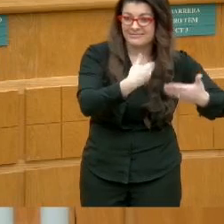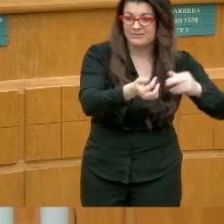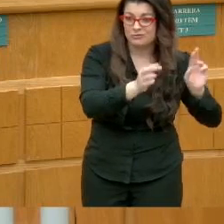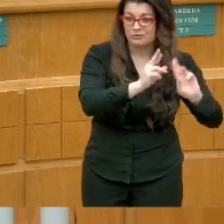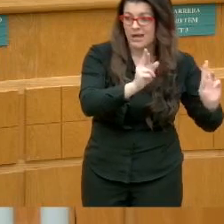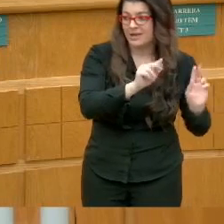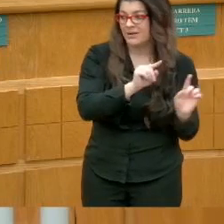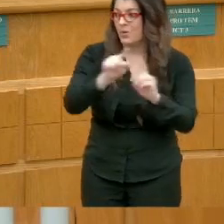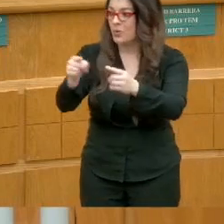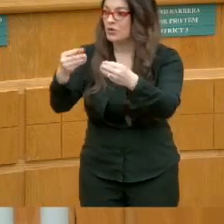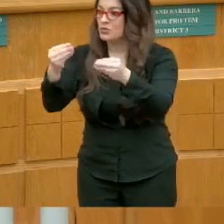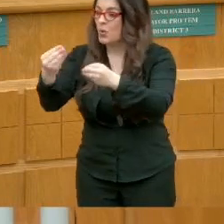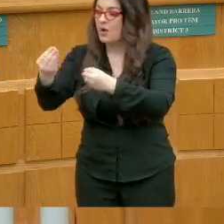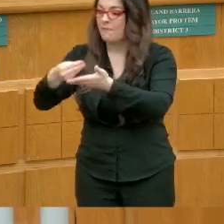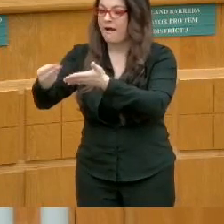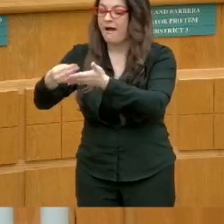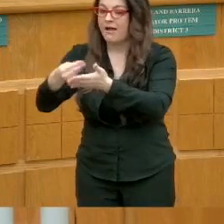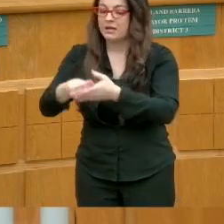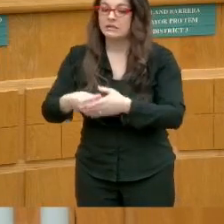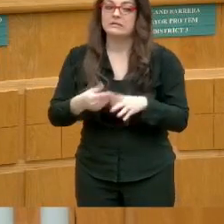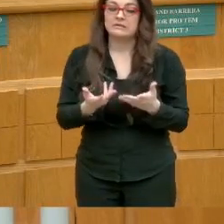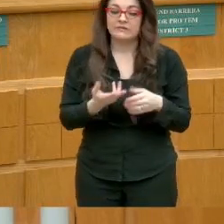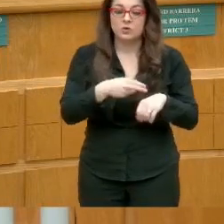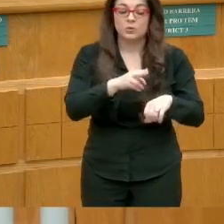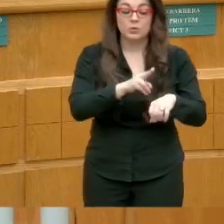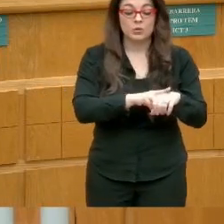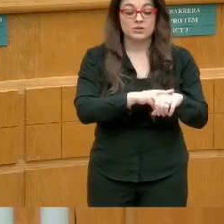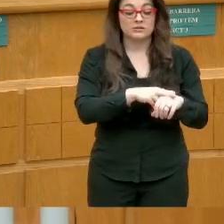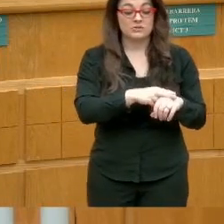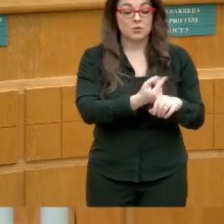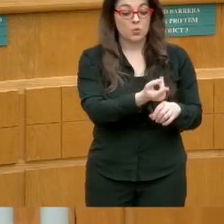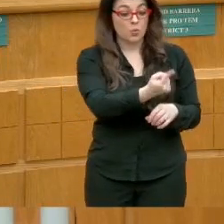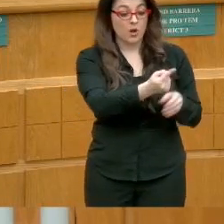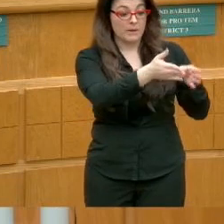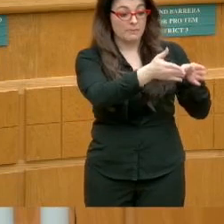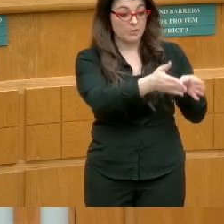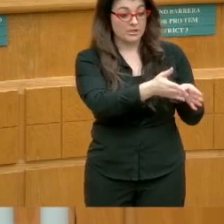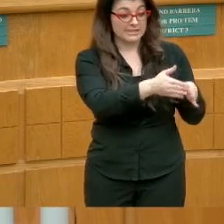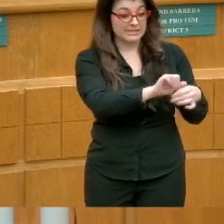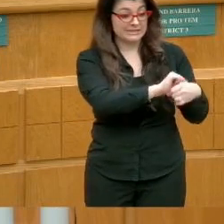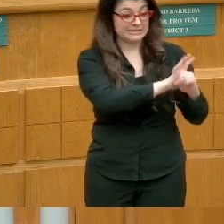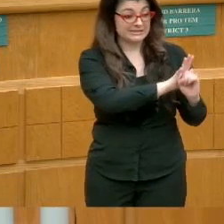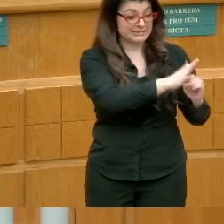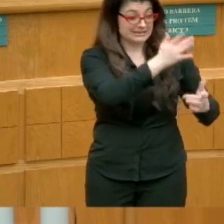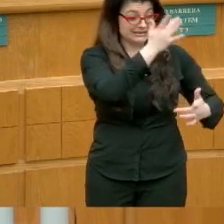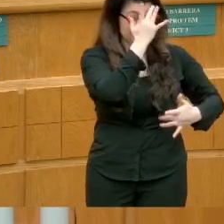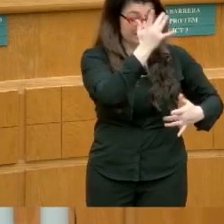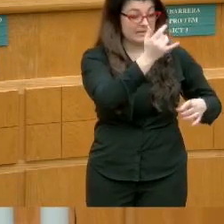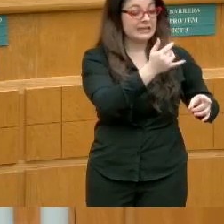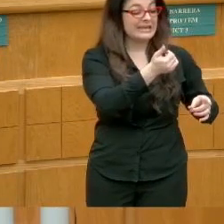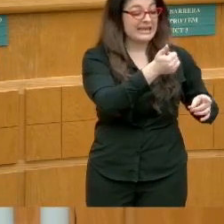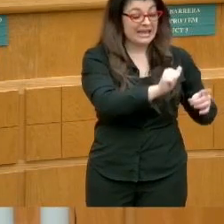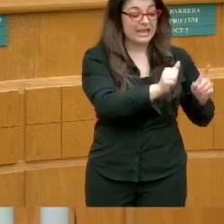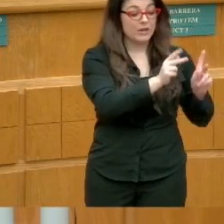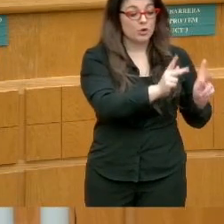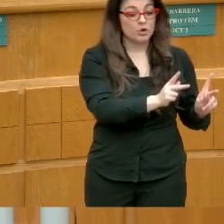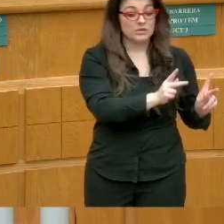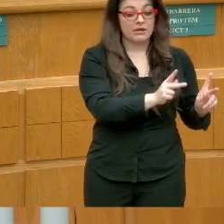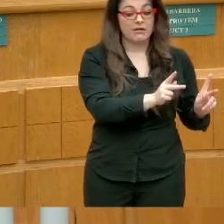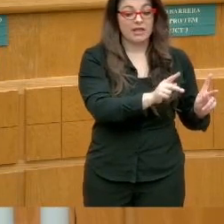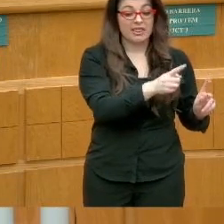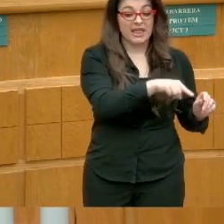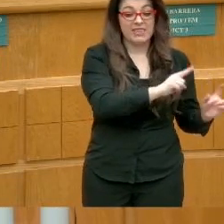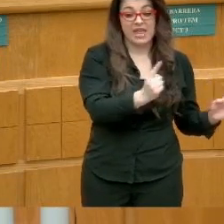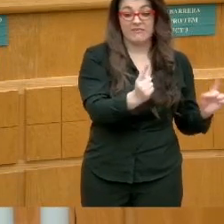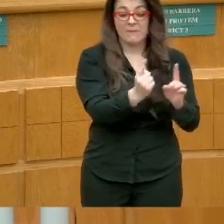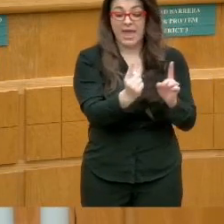have a positive, all of those people that come in contact with them, we take them out of the mix for 14 days to self-isolate or quarantine. That's